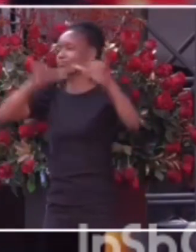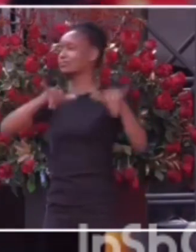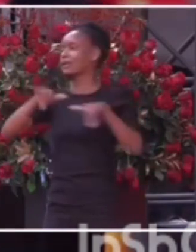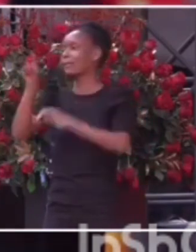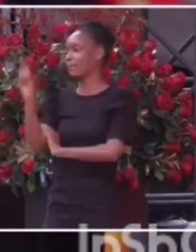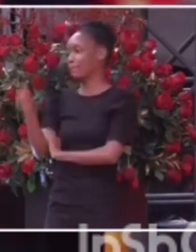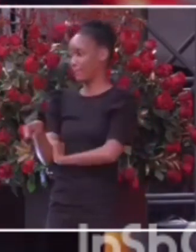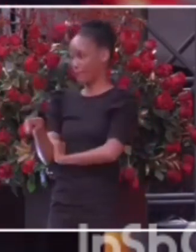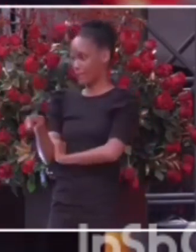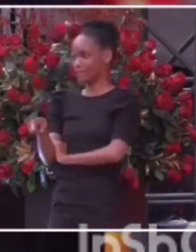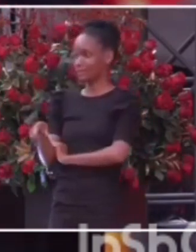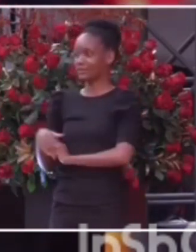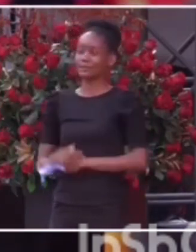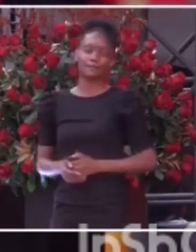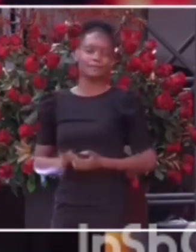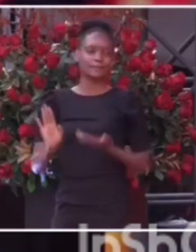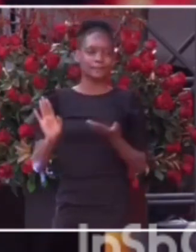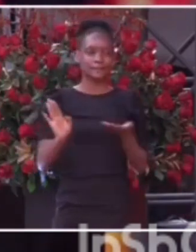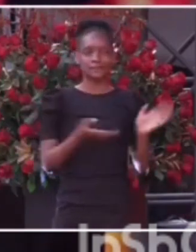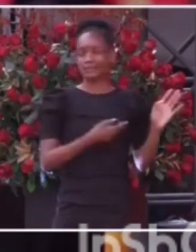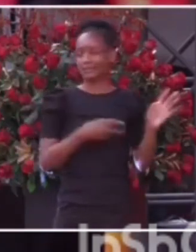Eskom ke mathata.